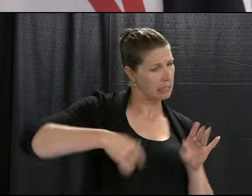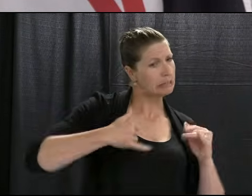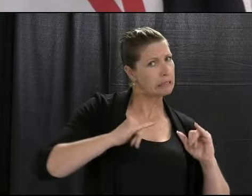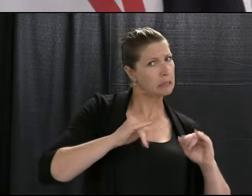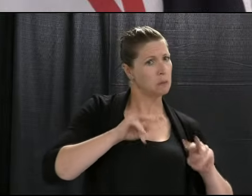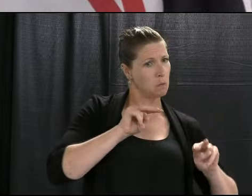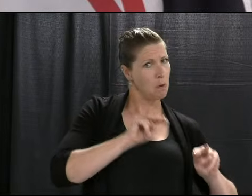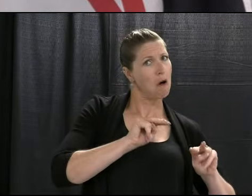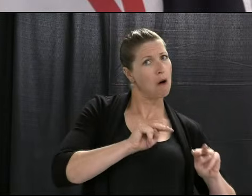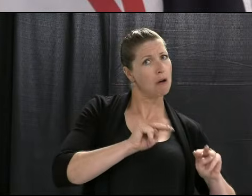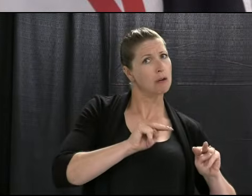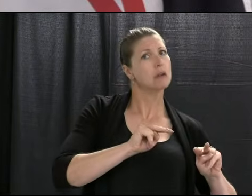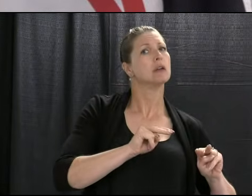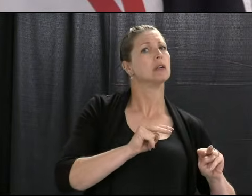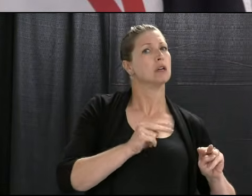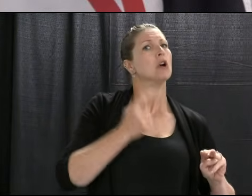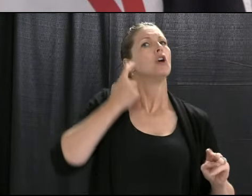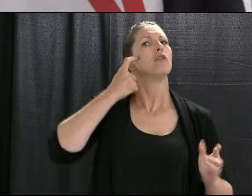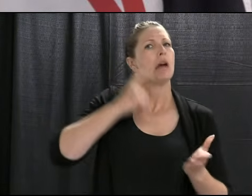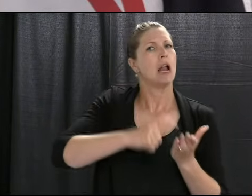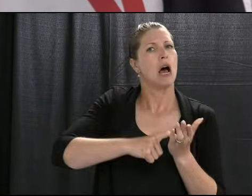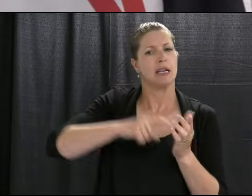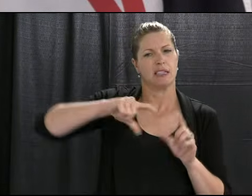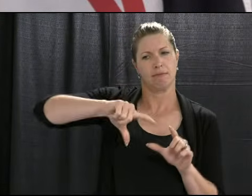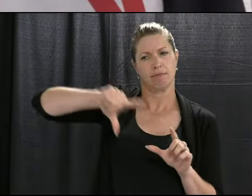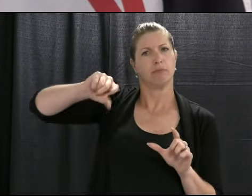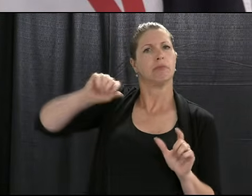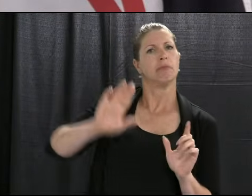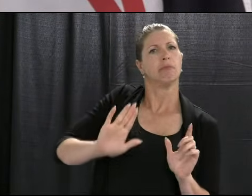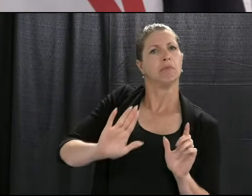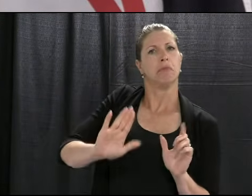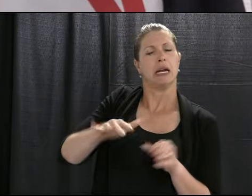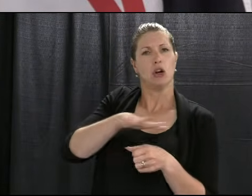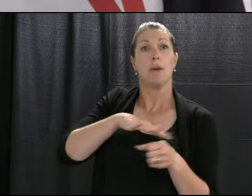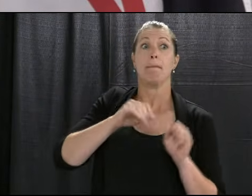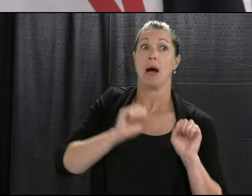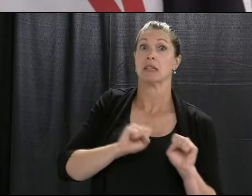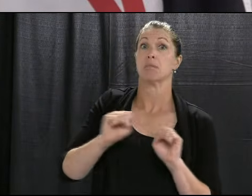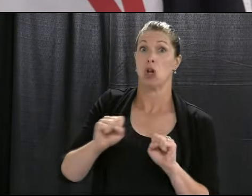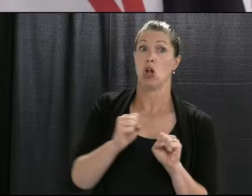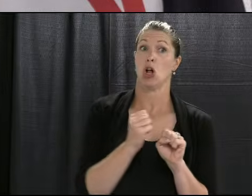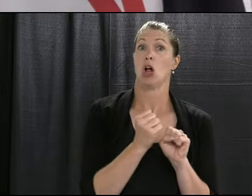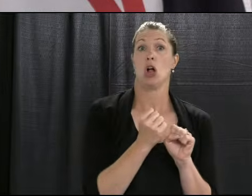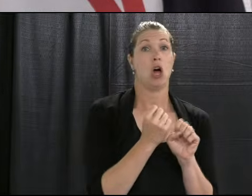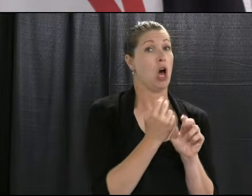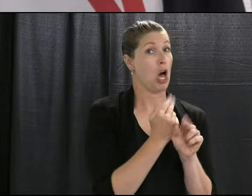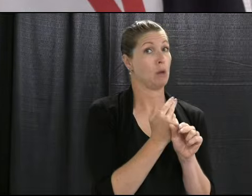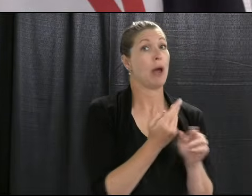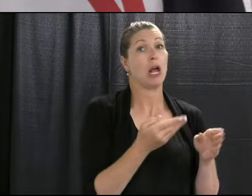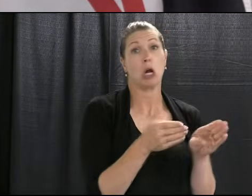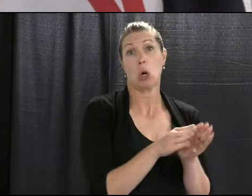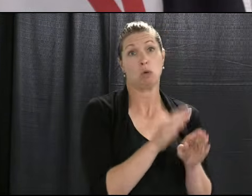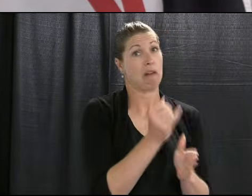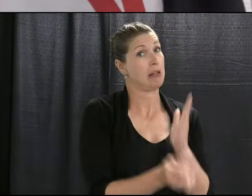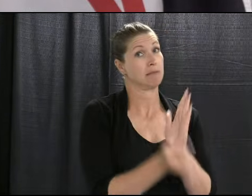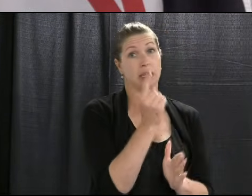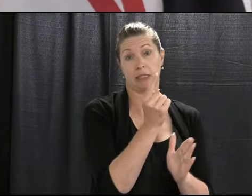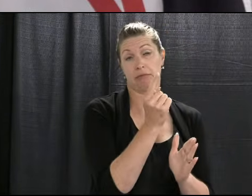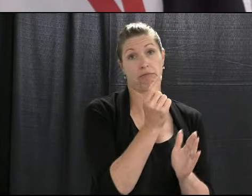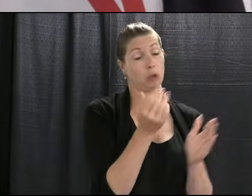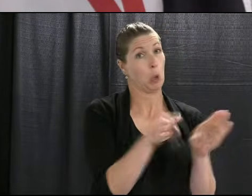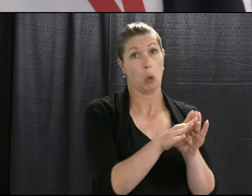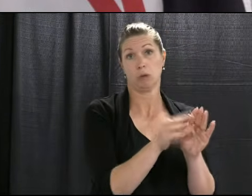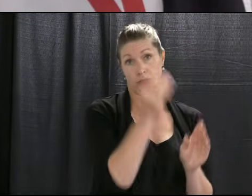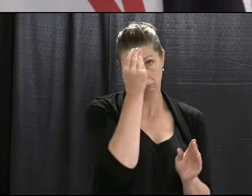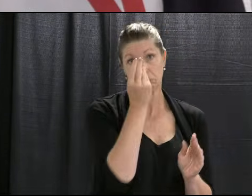people on the Niagara Peninsula recognize that that potential does exist, and of course can happen at a moment's notice. So just people need to be aware